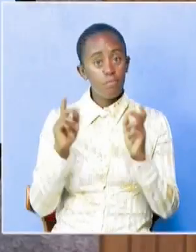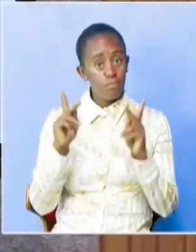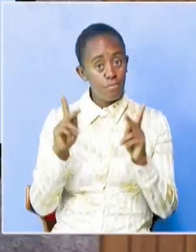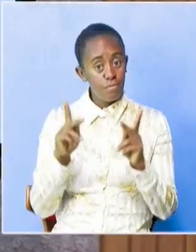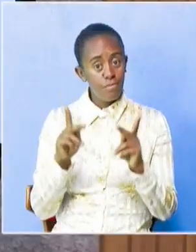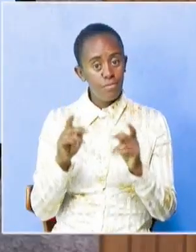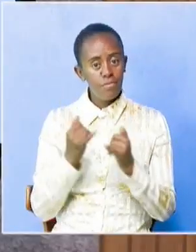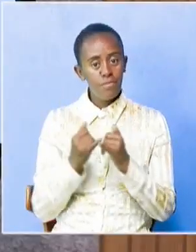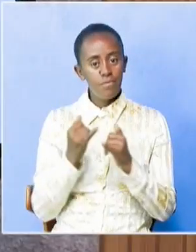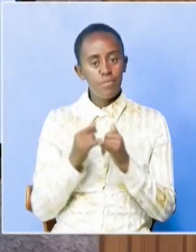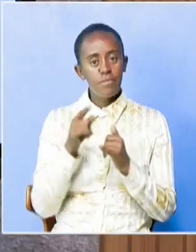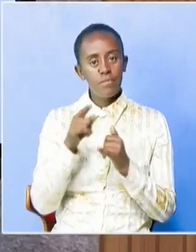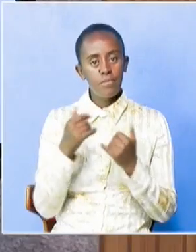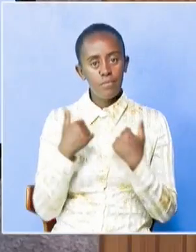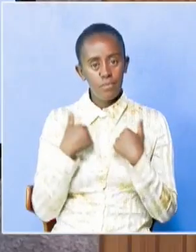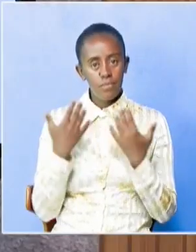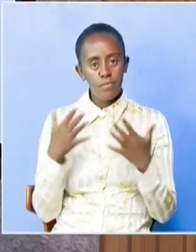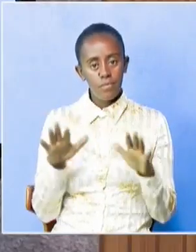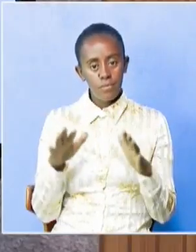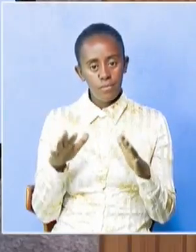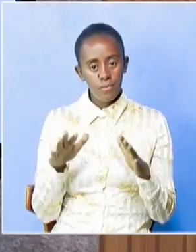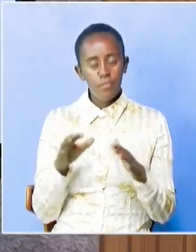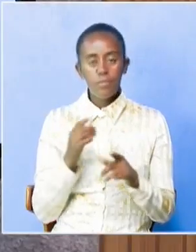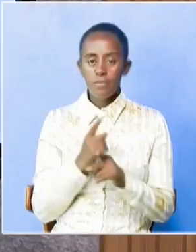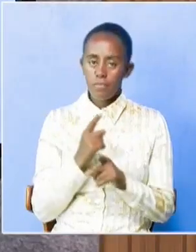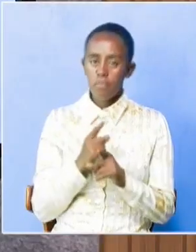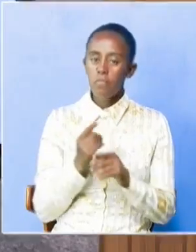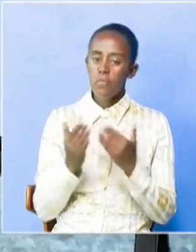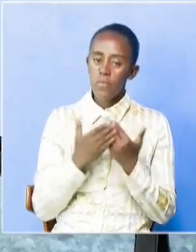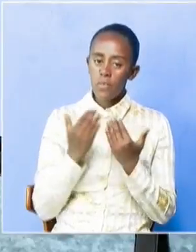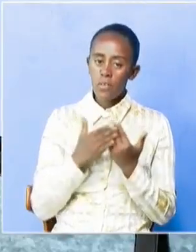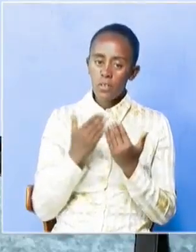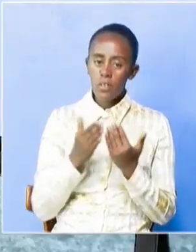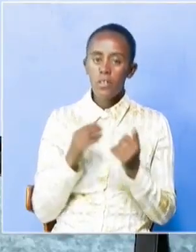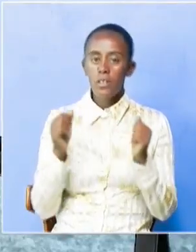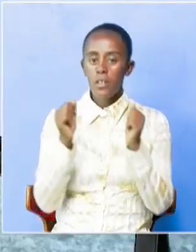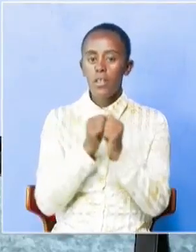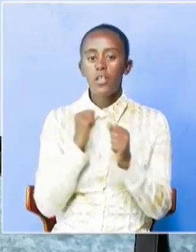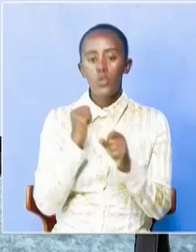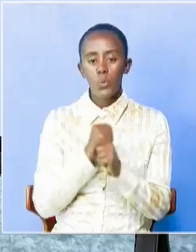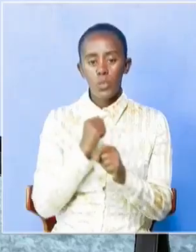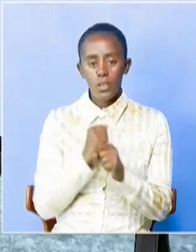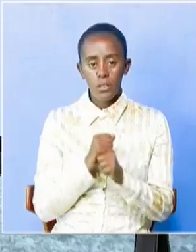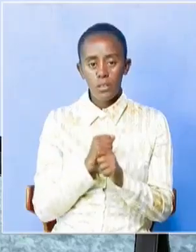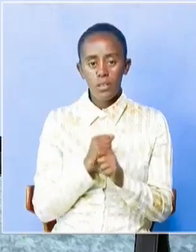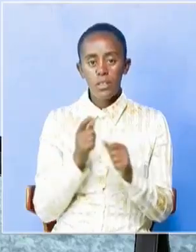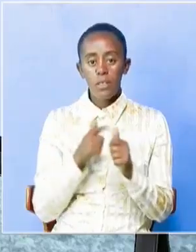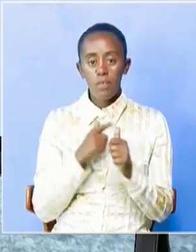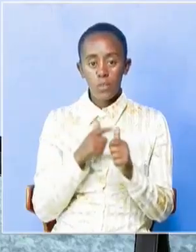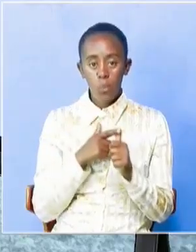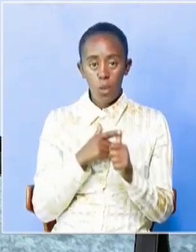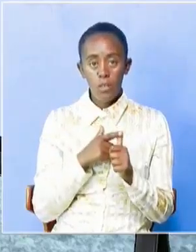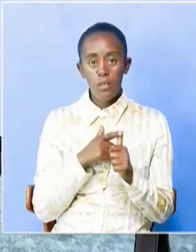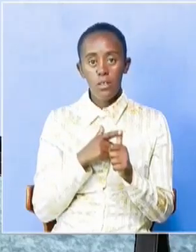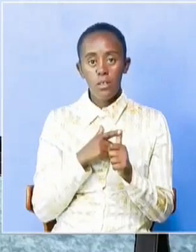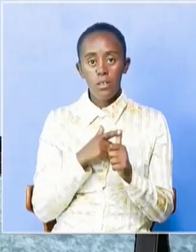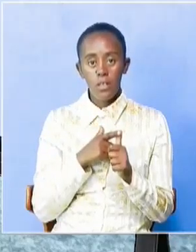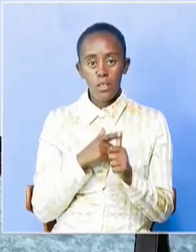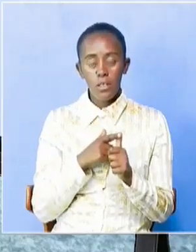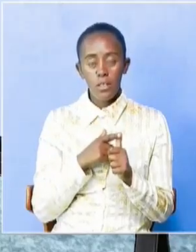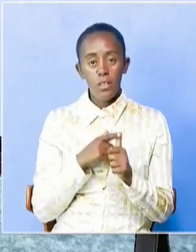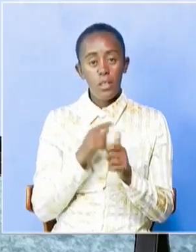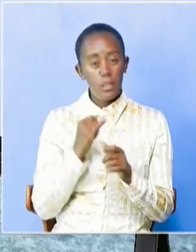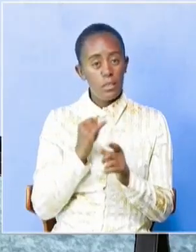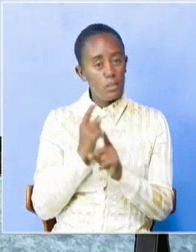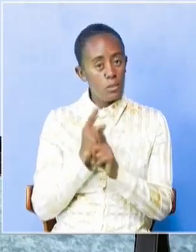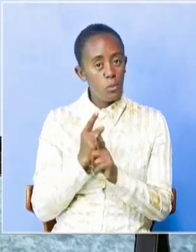Okay, finally you have done it, and I'm sure it's easy, and let's do it together. The first one, is it